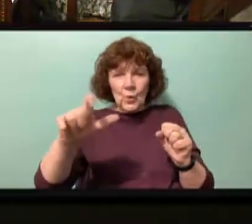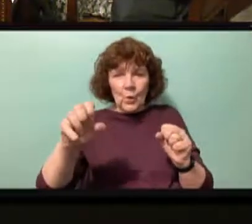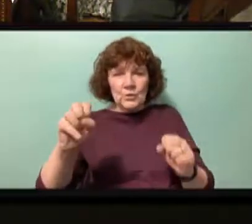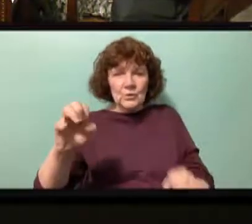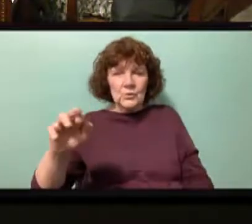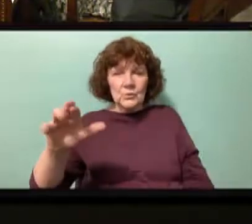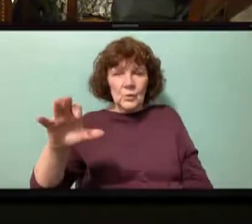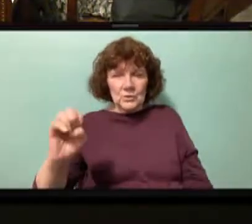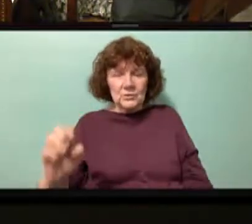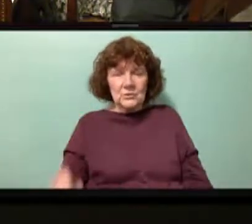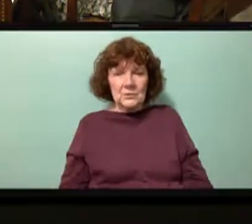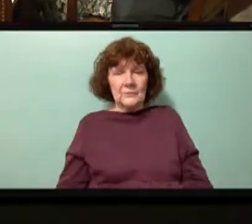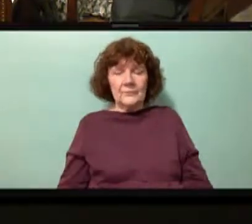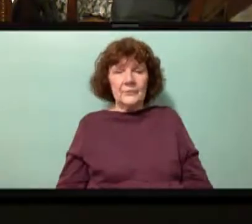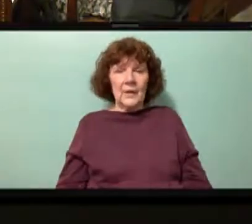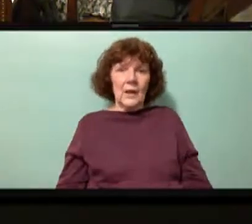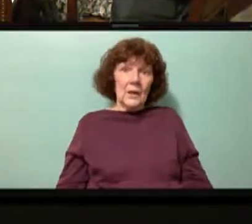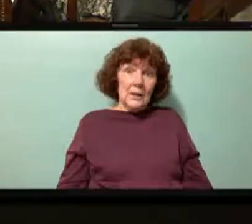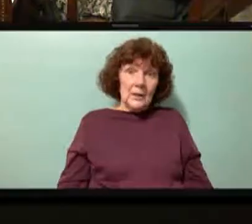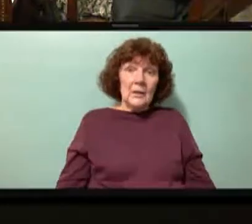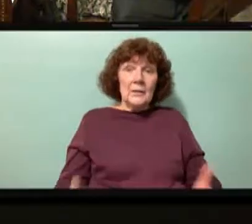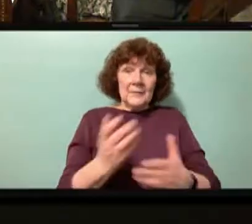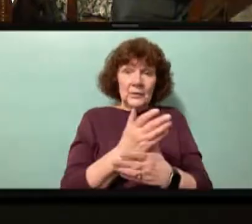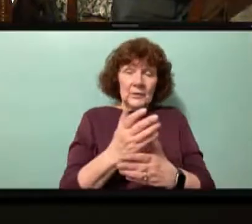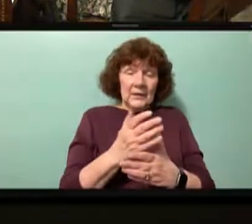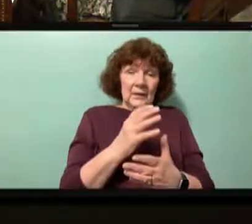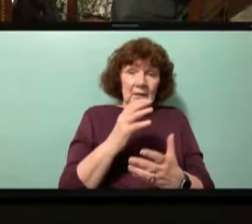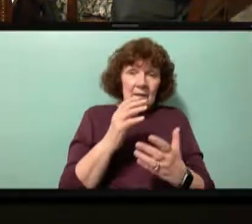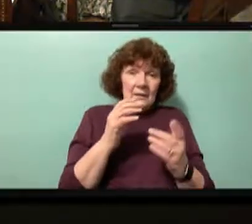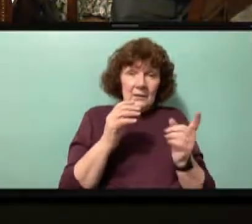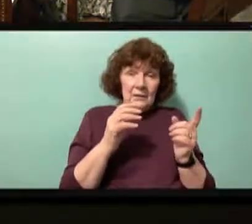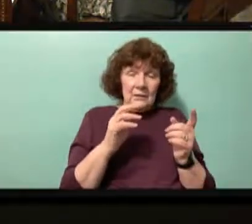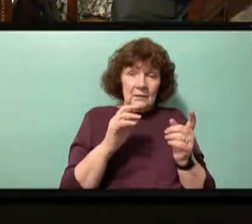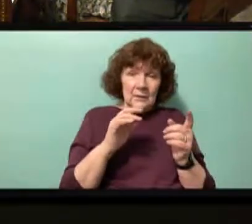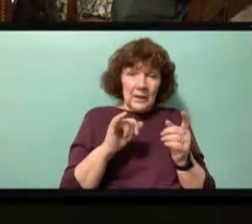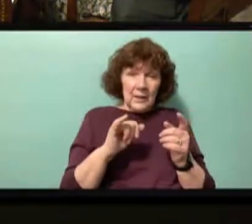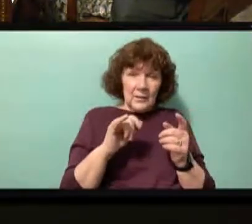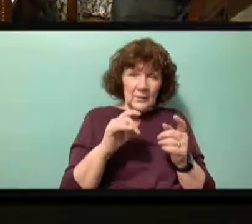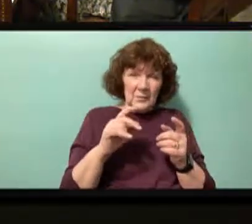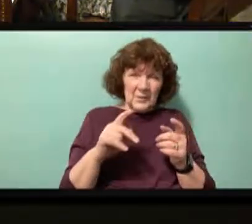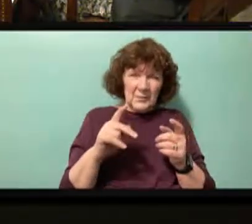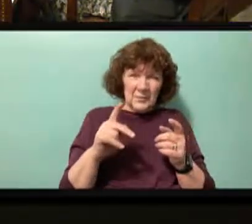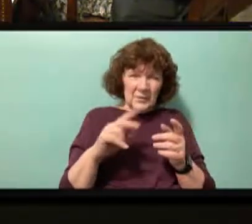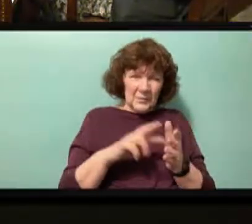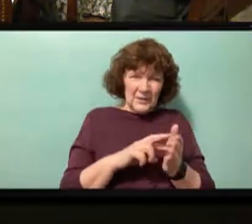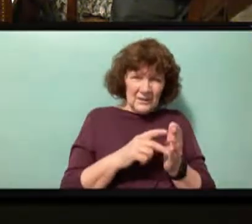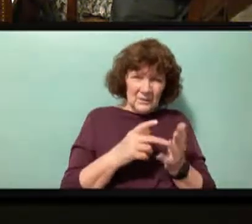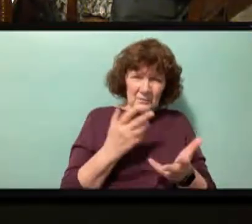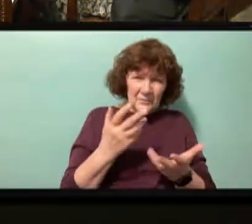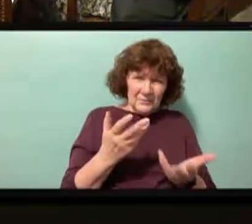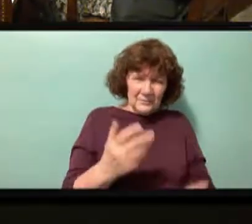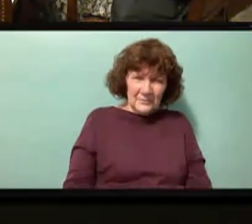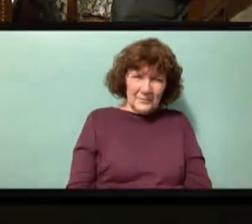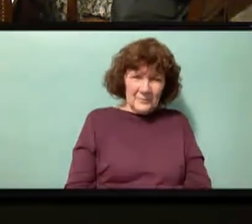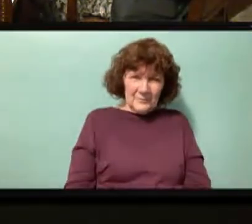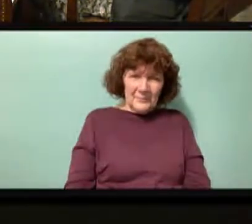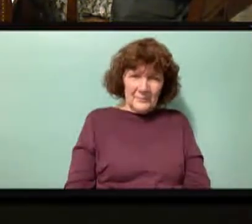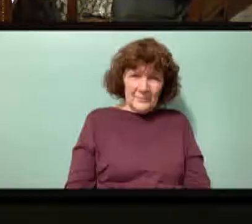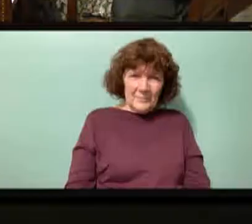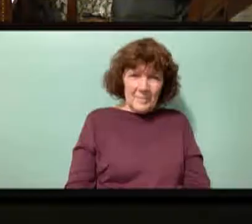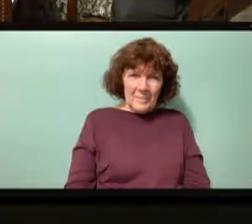So, can you repeat between the IFB and the? Give an example of a sole source and an example of a single source to show